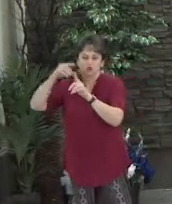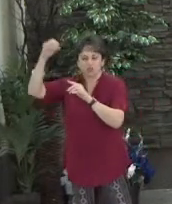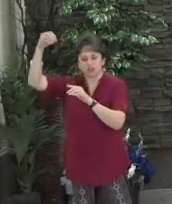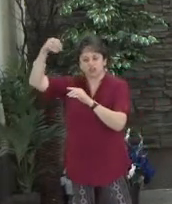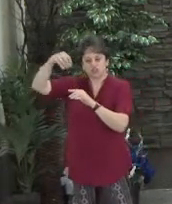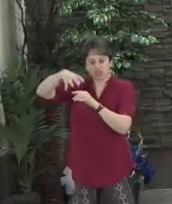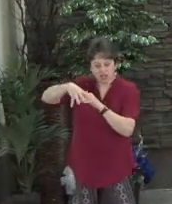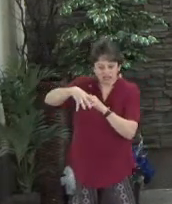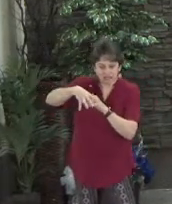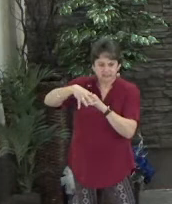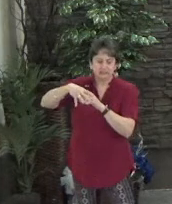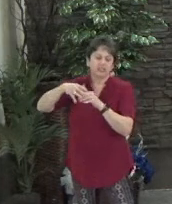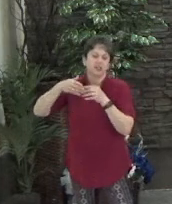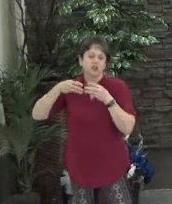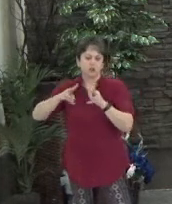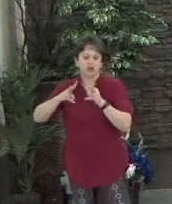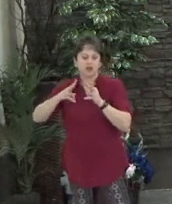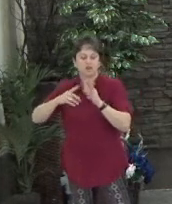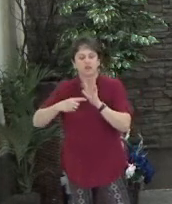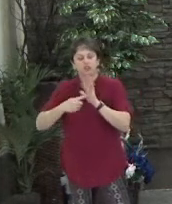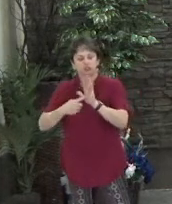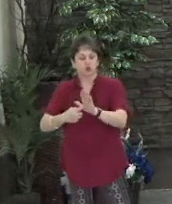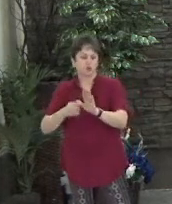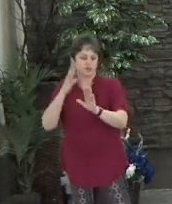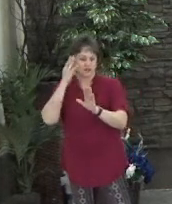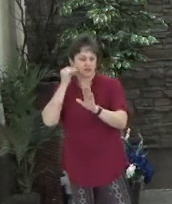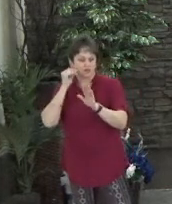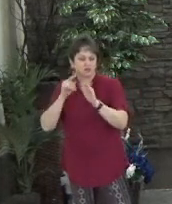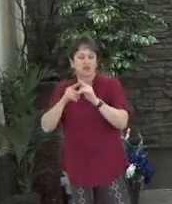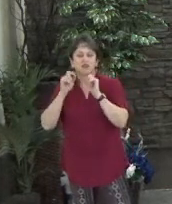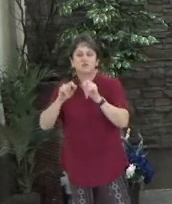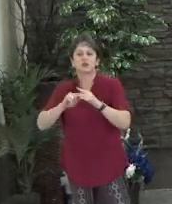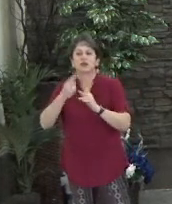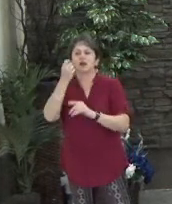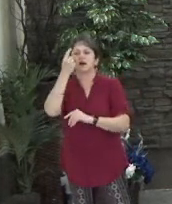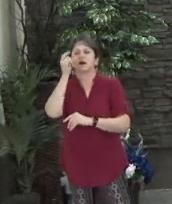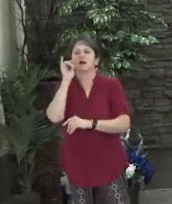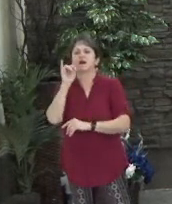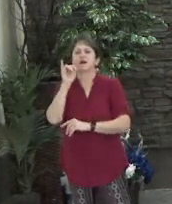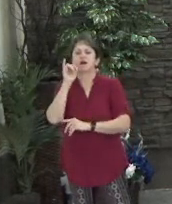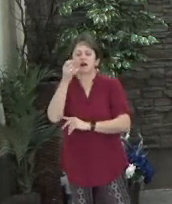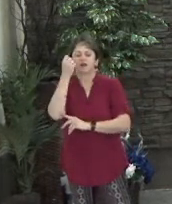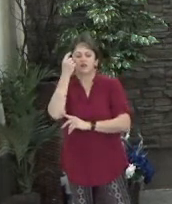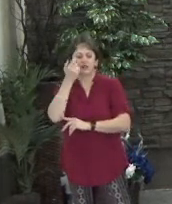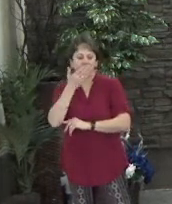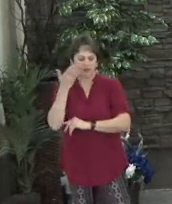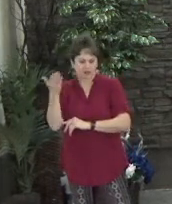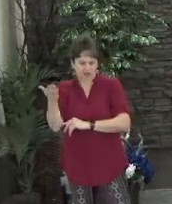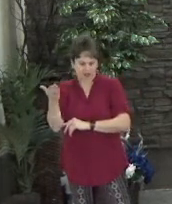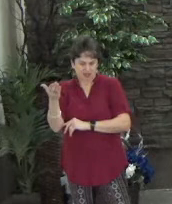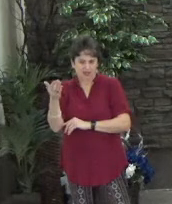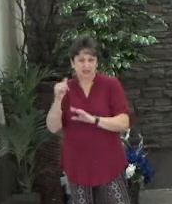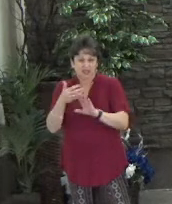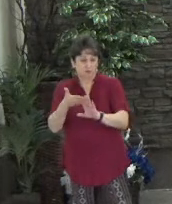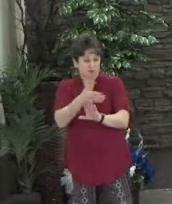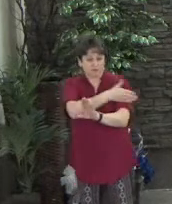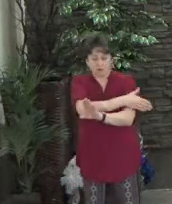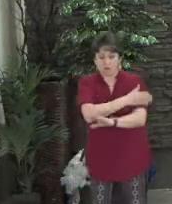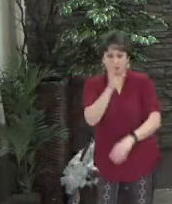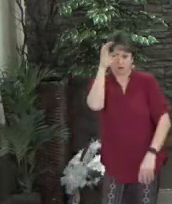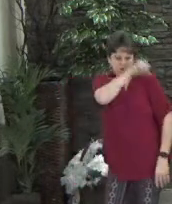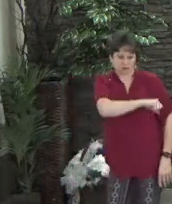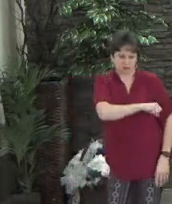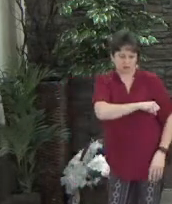illuminates experience. And all of a sudden they begin seeing things in this present experience that they previously would have